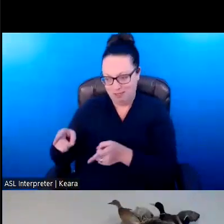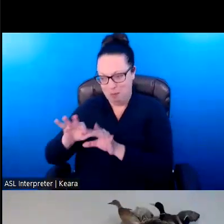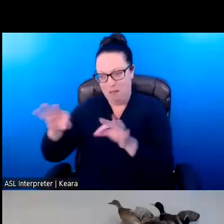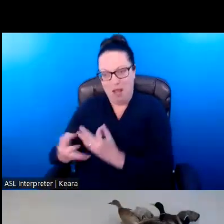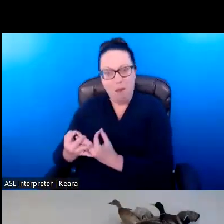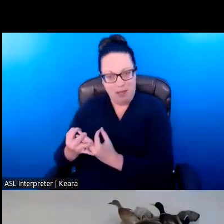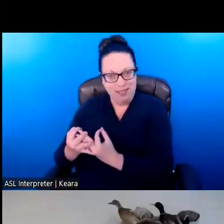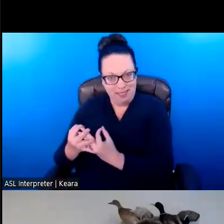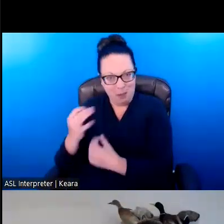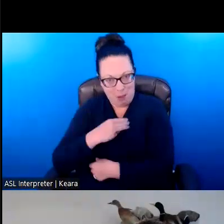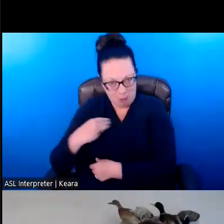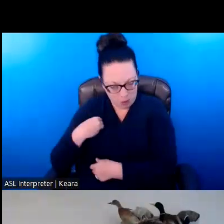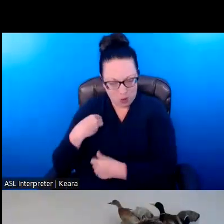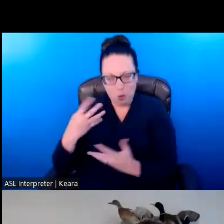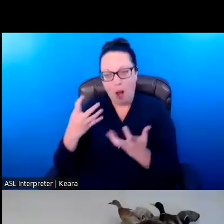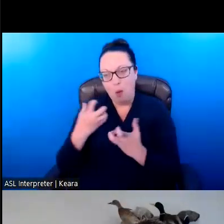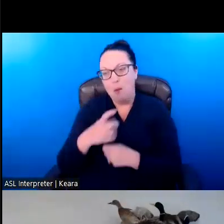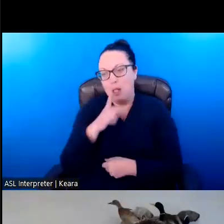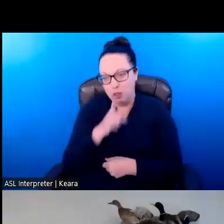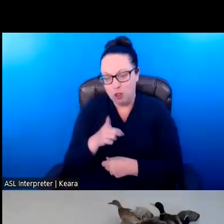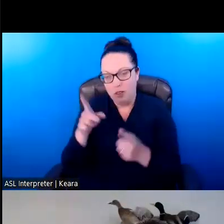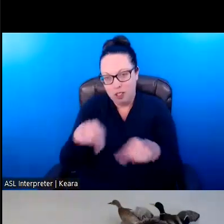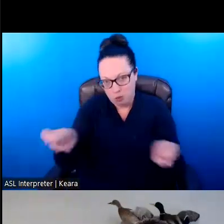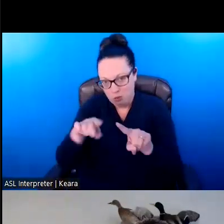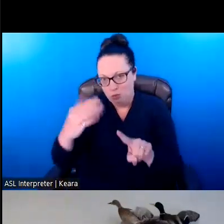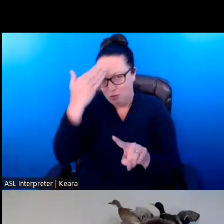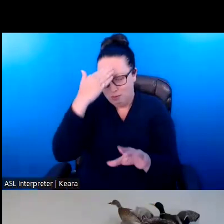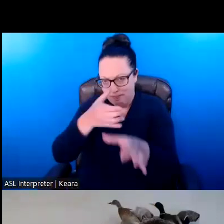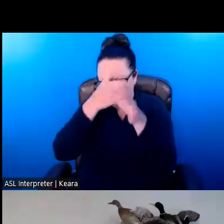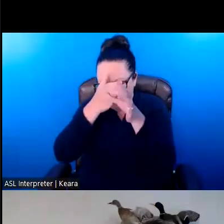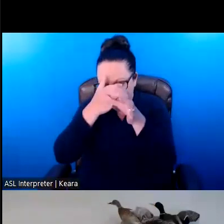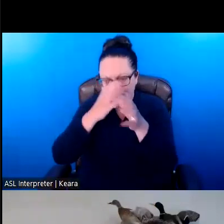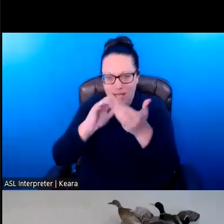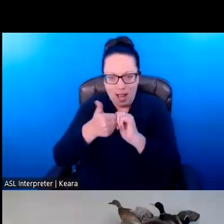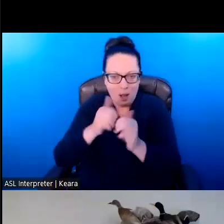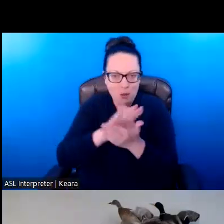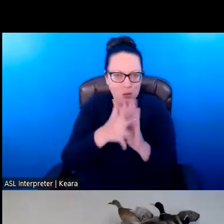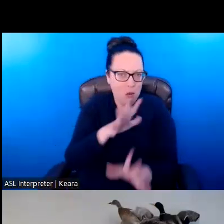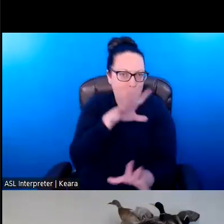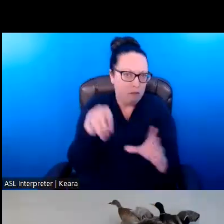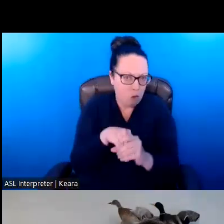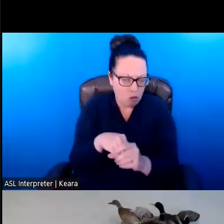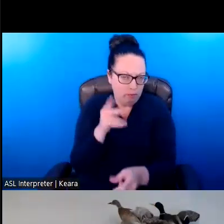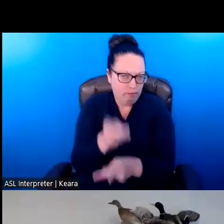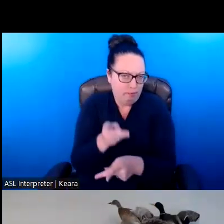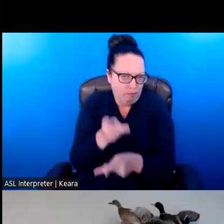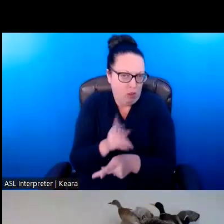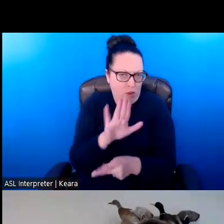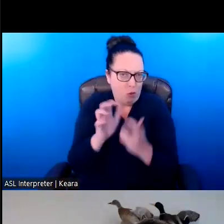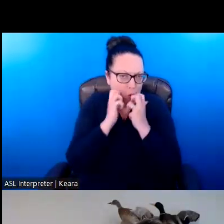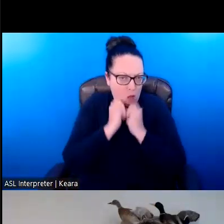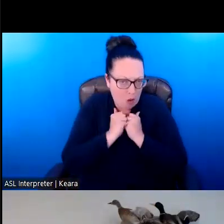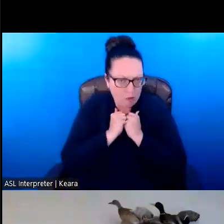but I want to make sure that you don't need connections in order to be able to get involved in the care of your loved one who might be in the